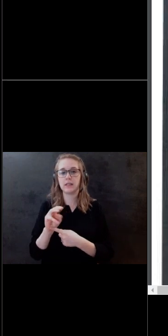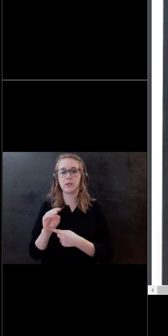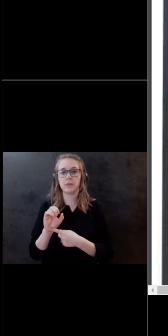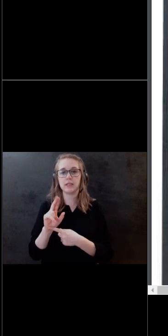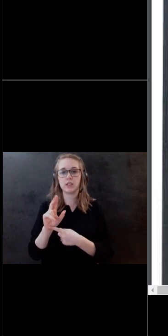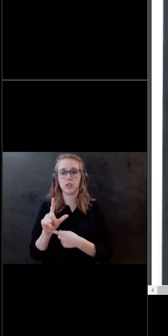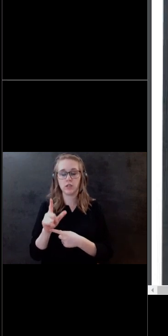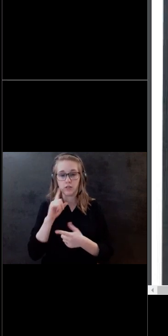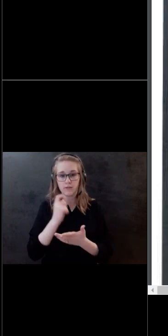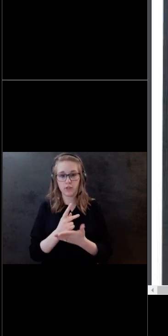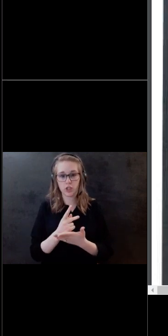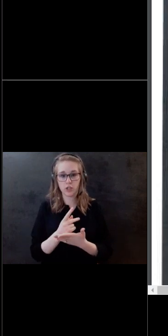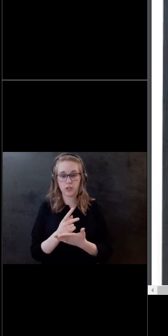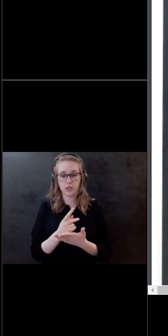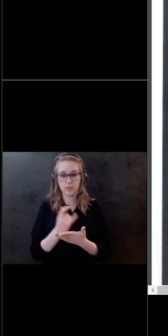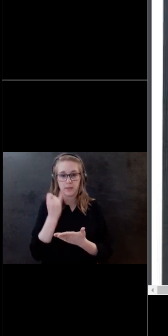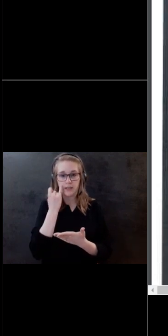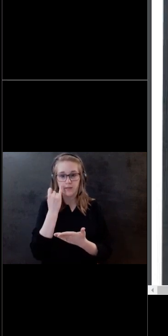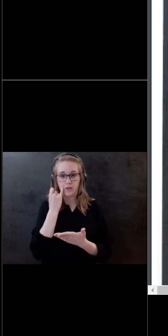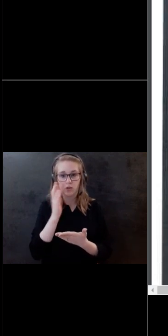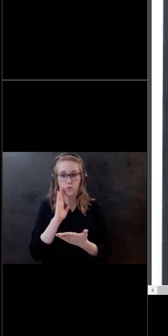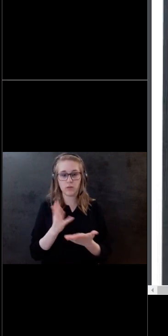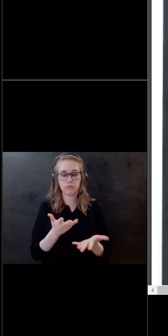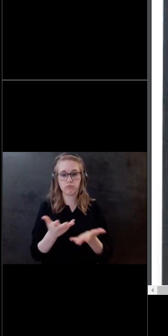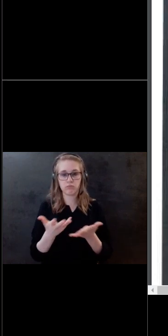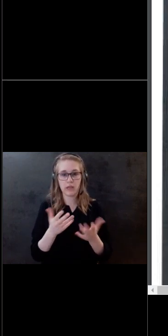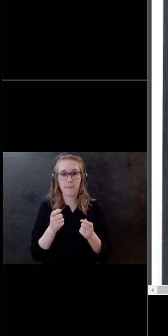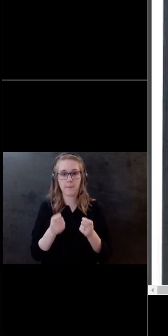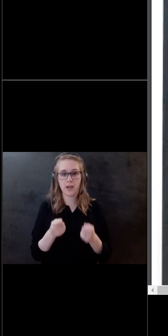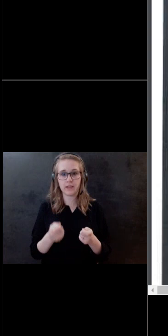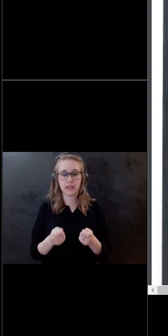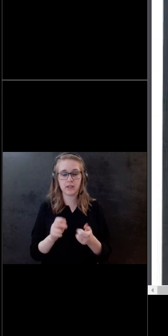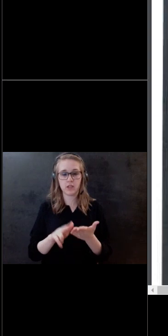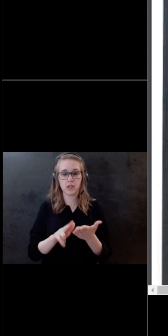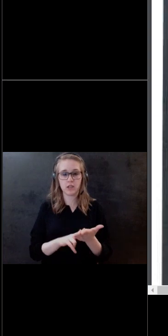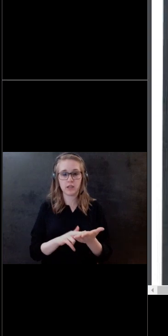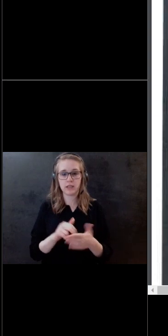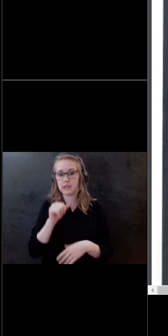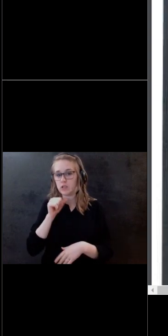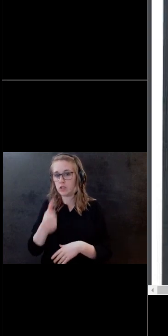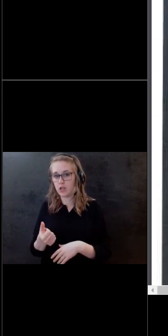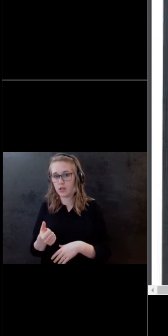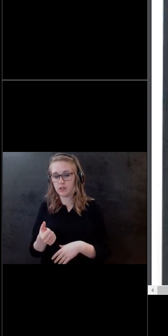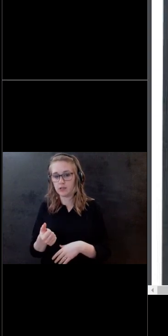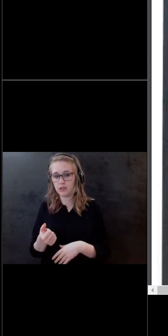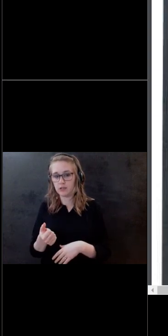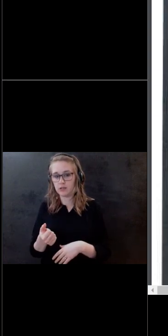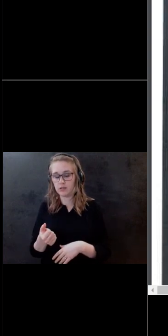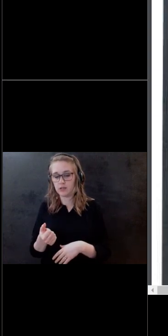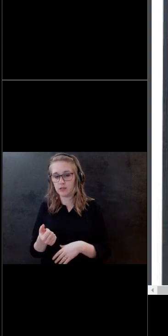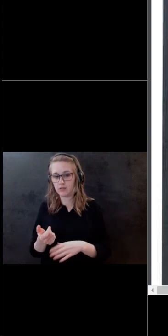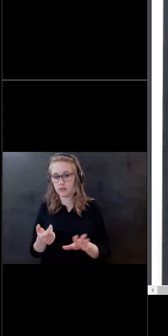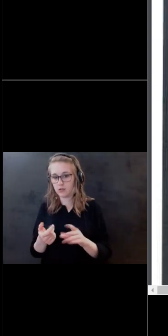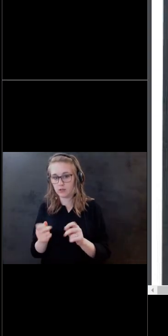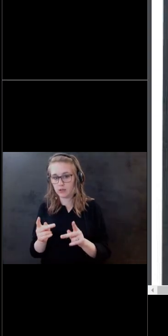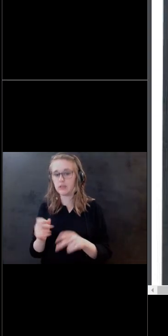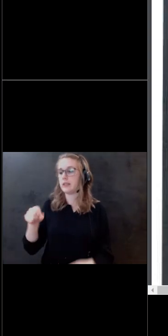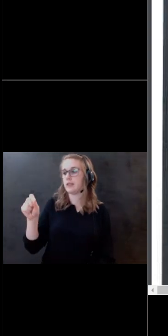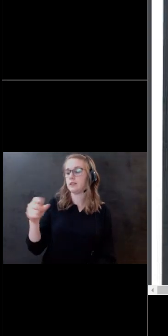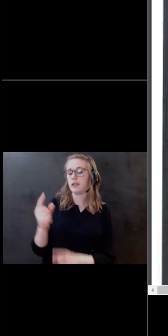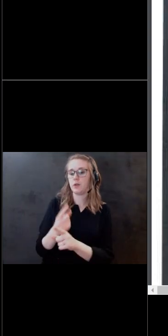is, if we're going to treat this as a modification of the contract rather than that you, I'd like for you. I think that would be